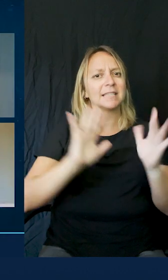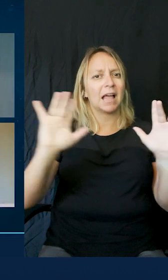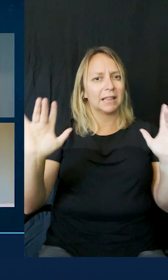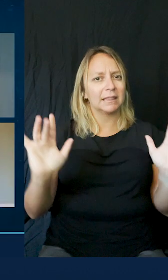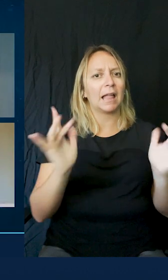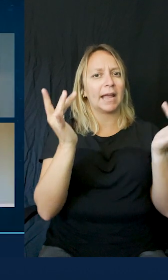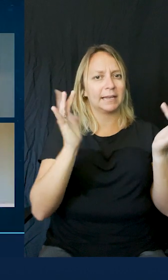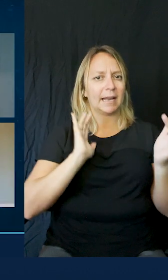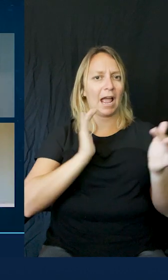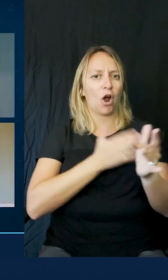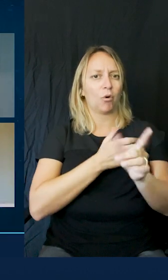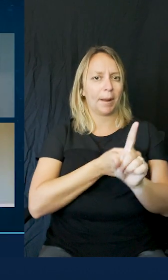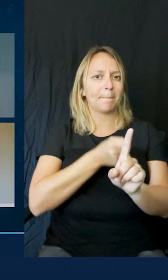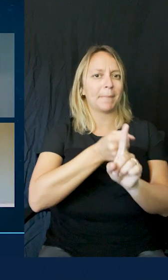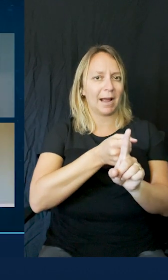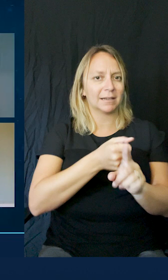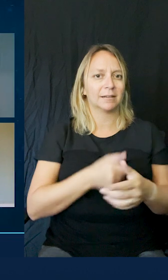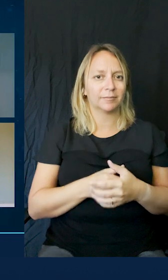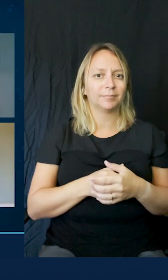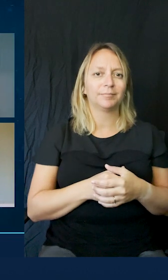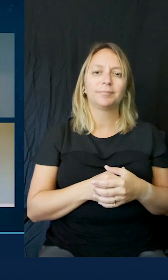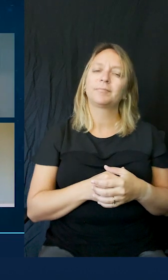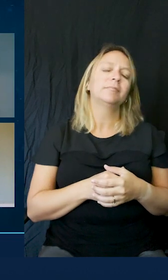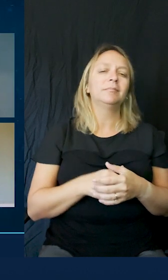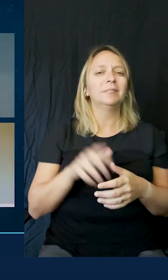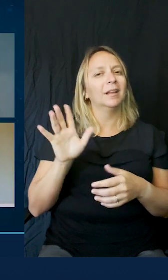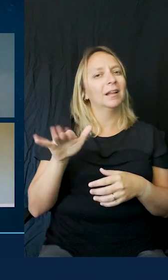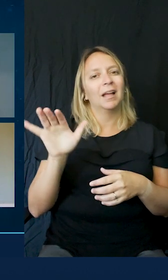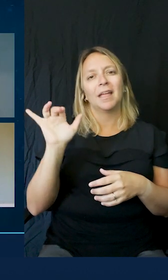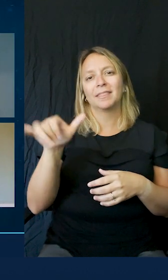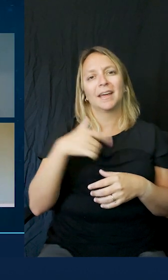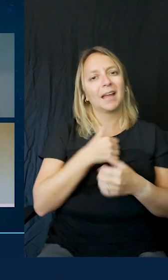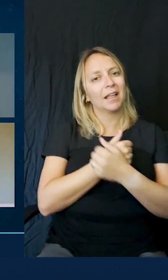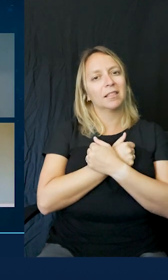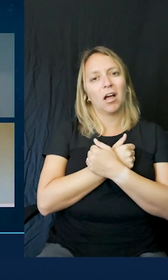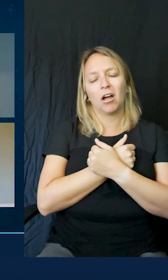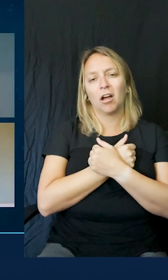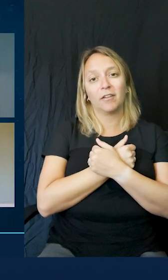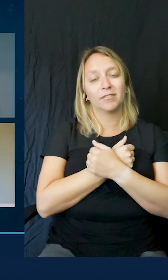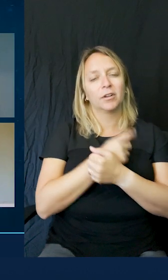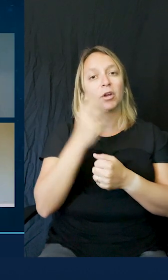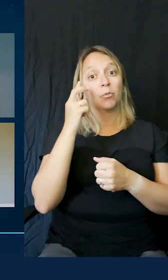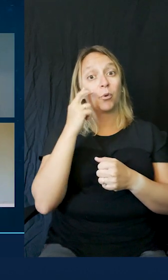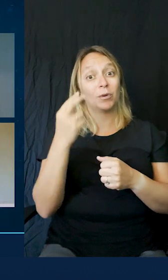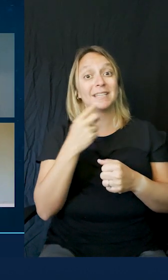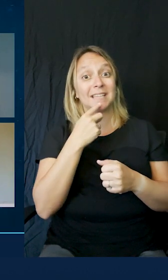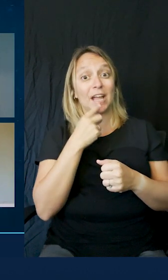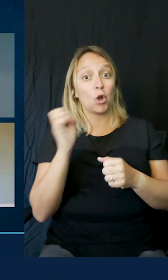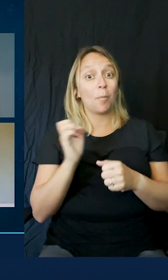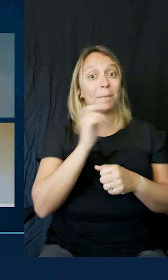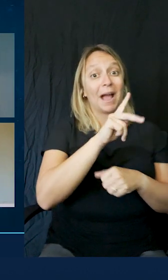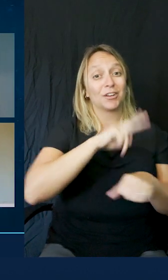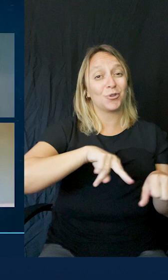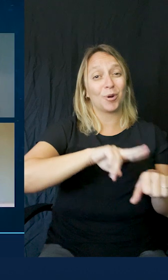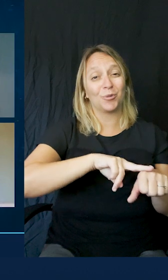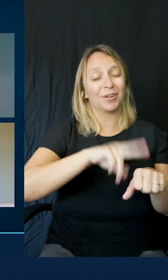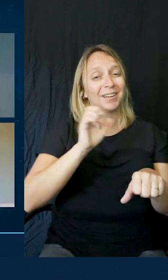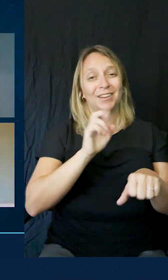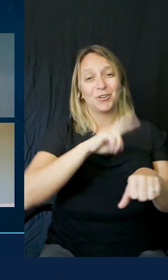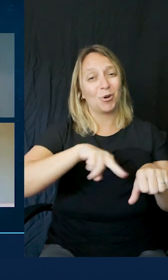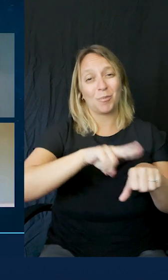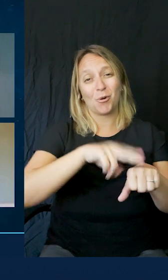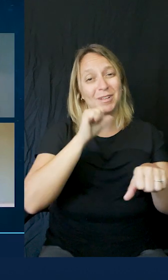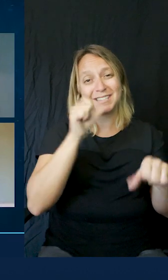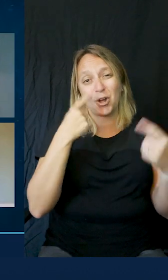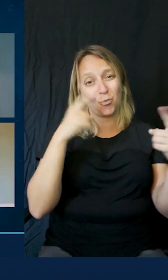to make room for them. Yeah, I love that, Jenny, because when we look back and say go back to normal wasn't working for a lot of